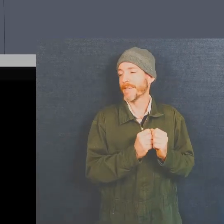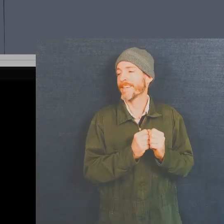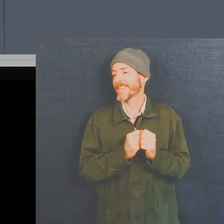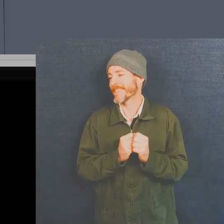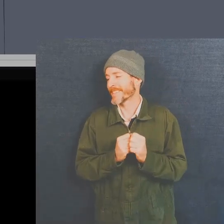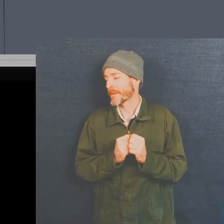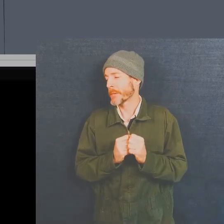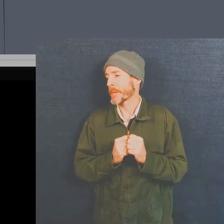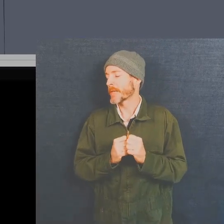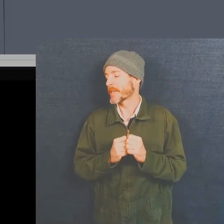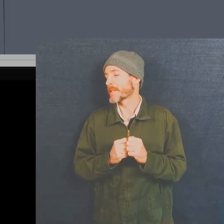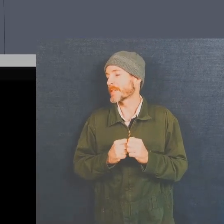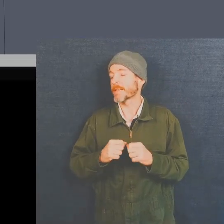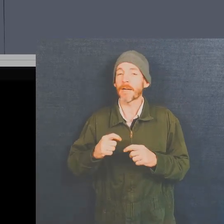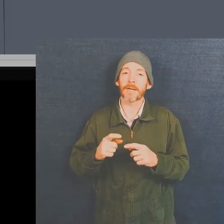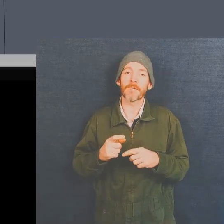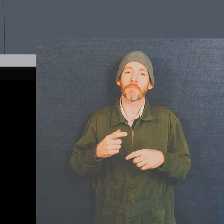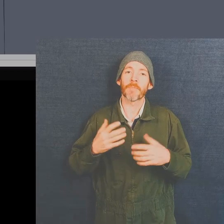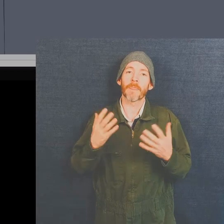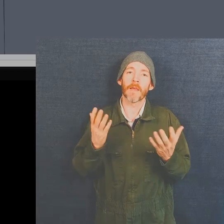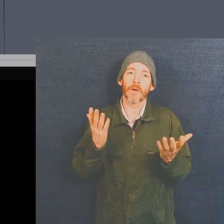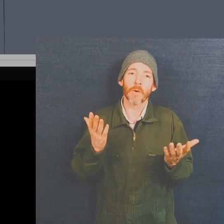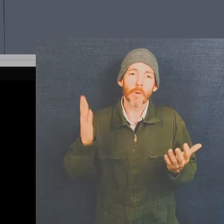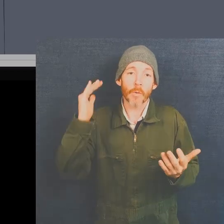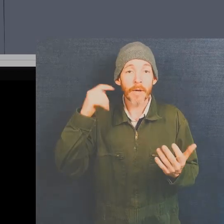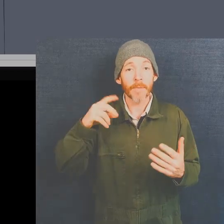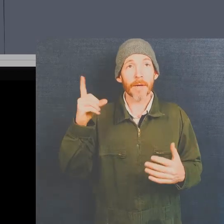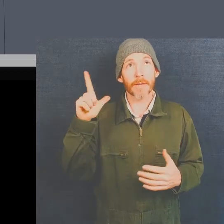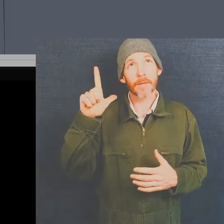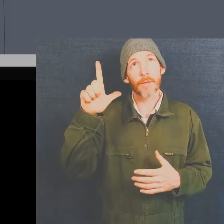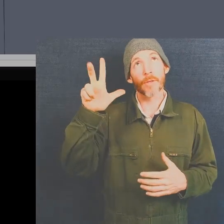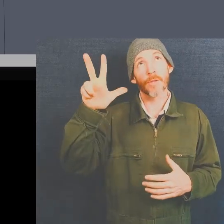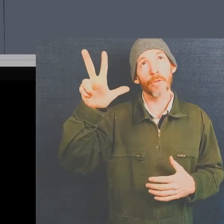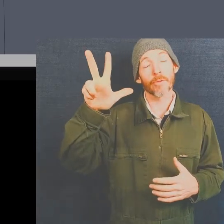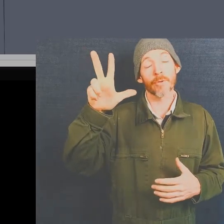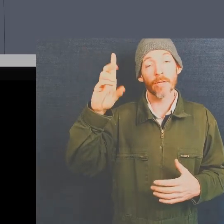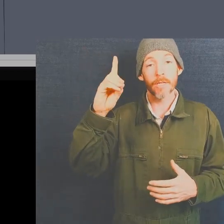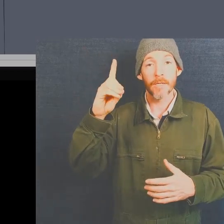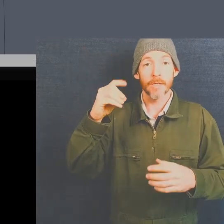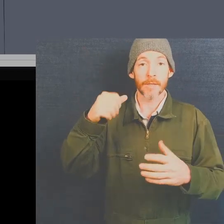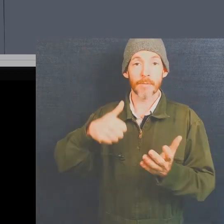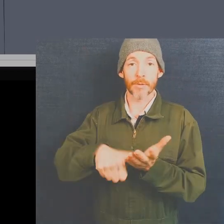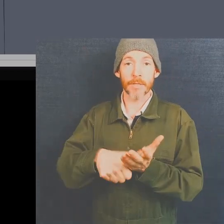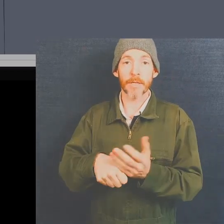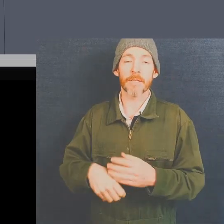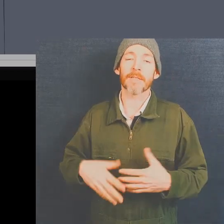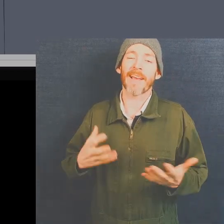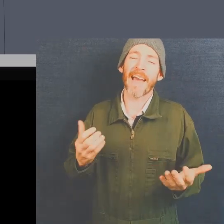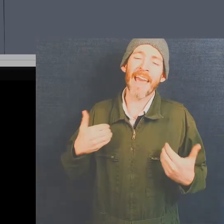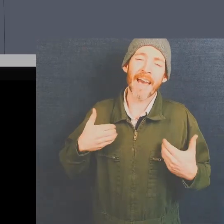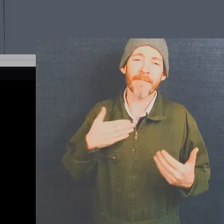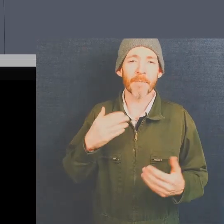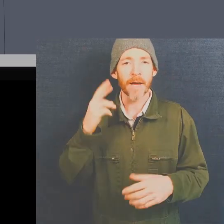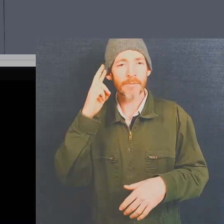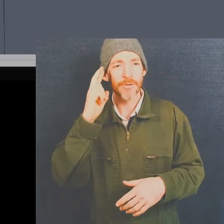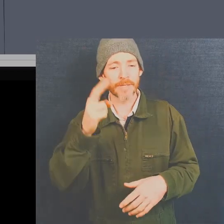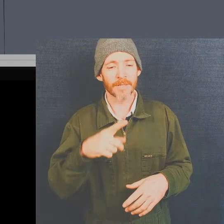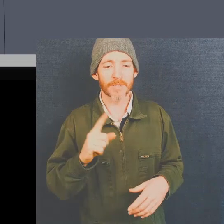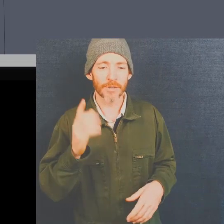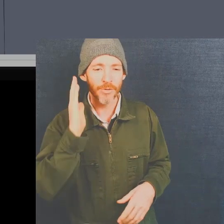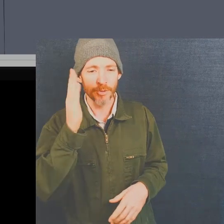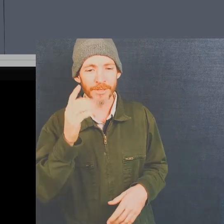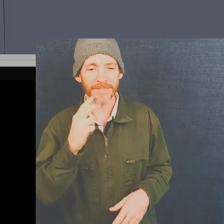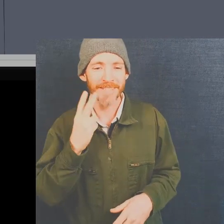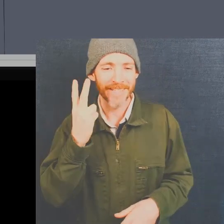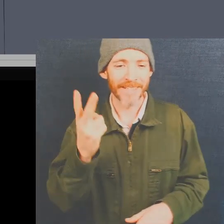Point is why am I 3D printing it? I have my